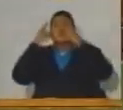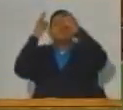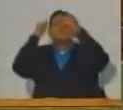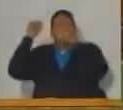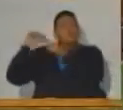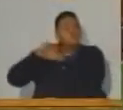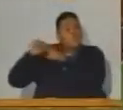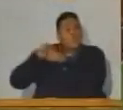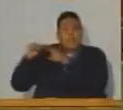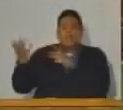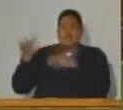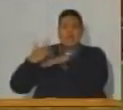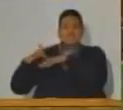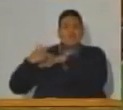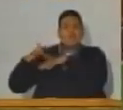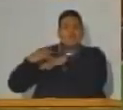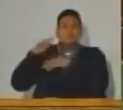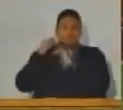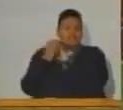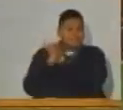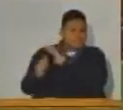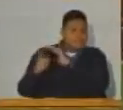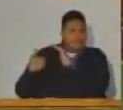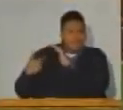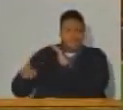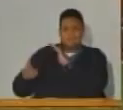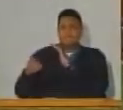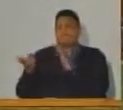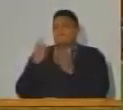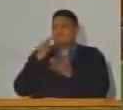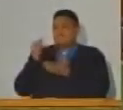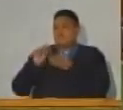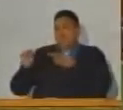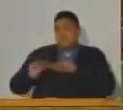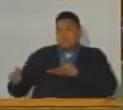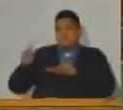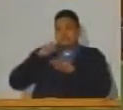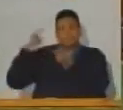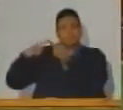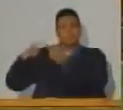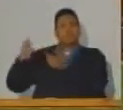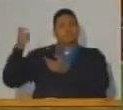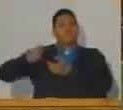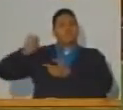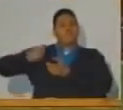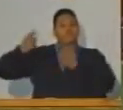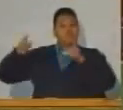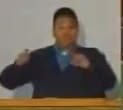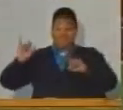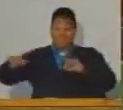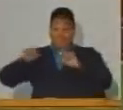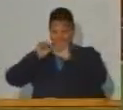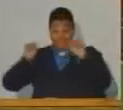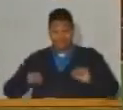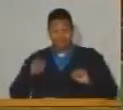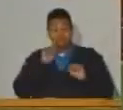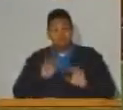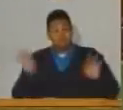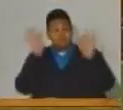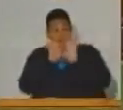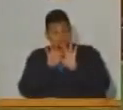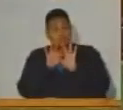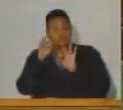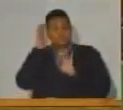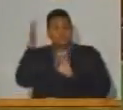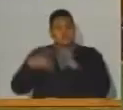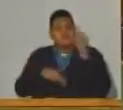training, availability of skills, compensation, and pensions. This system, importantly,